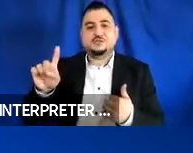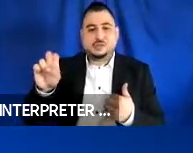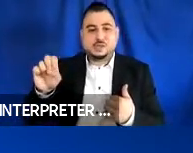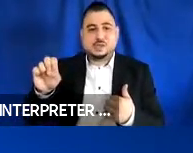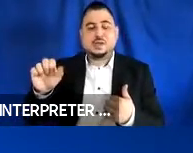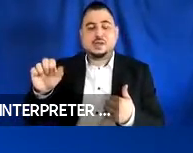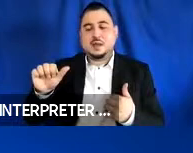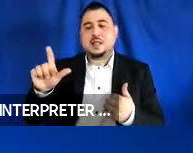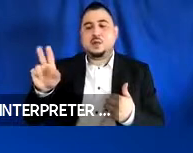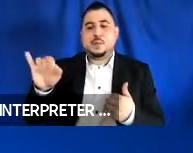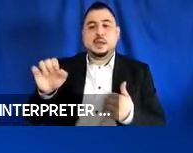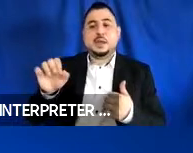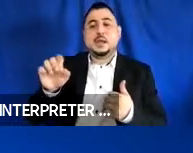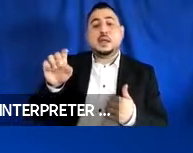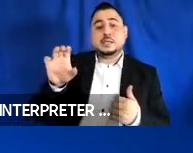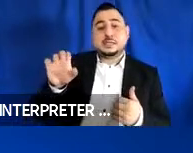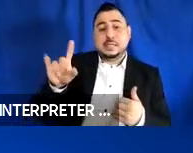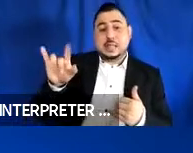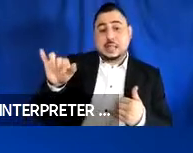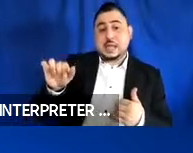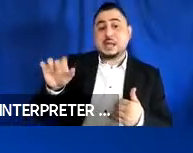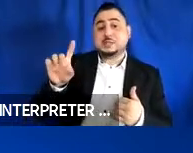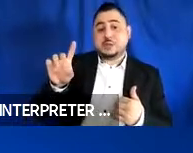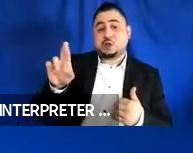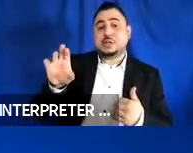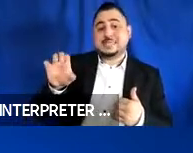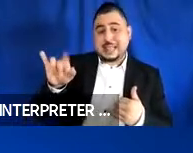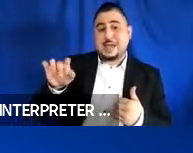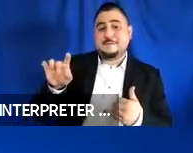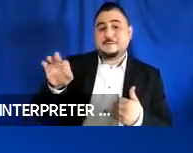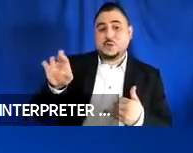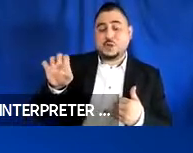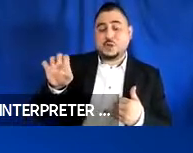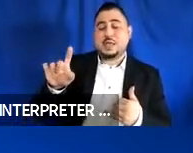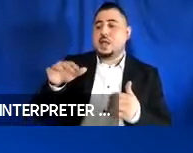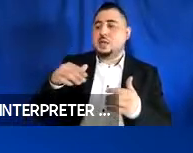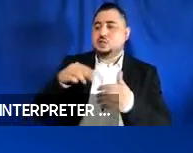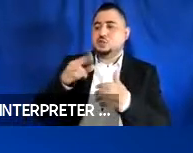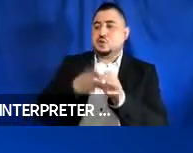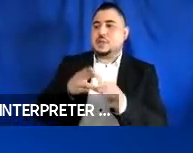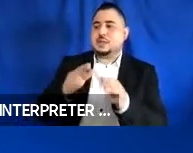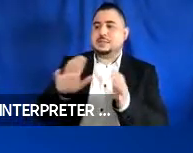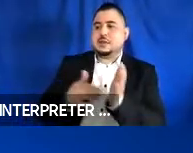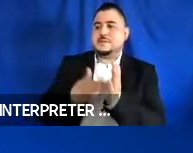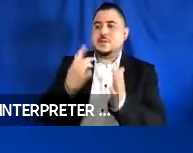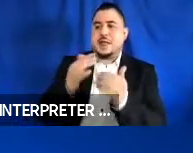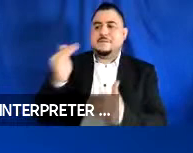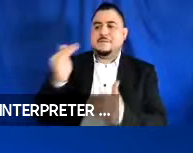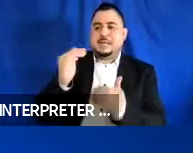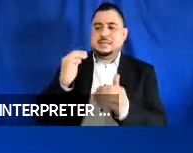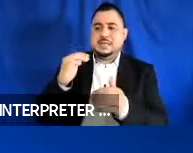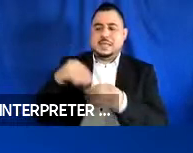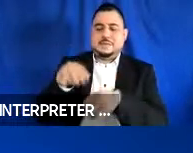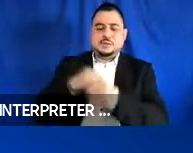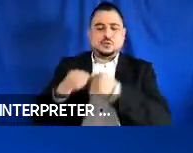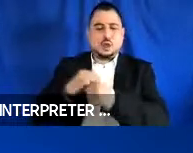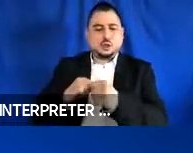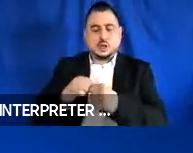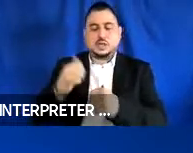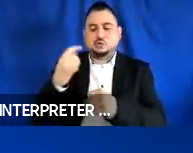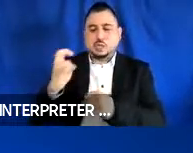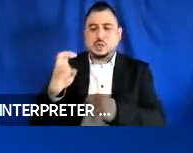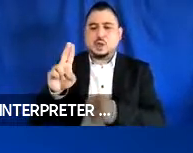Dr. Cecilia Fili joined the Center for Advanced Infrastructure and Transportation at Rutgers University